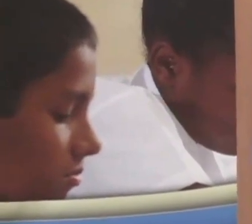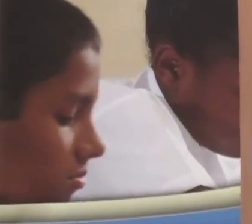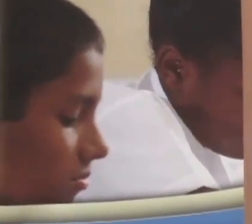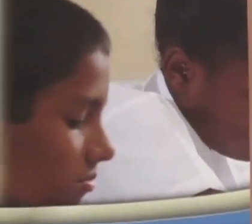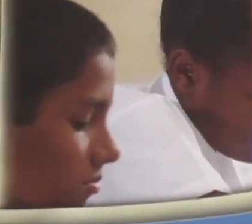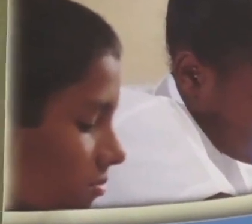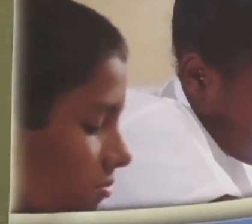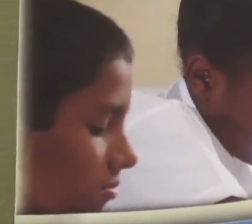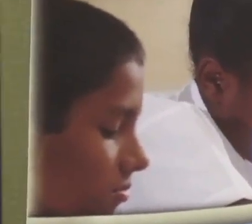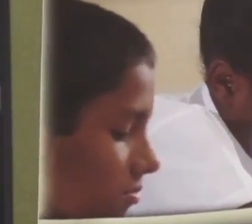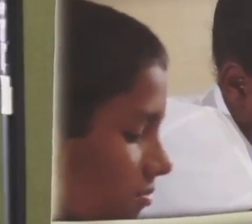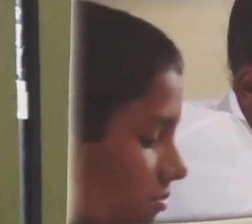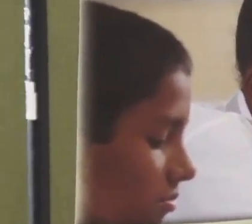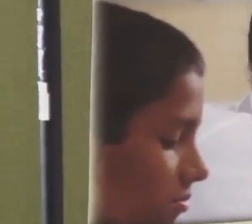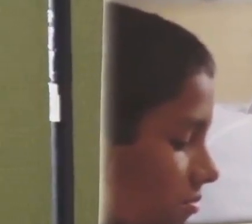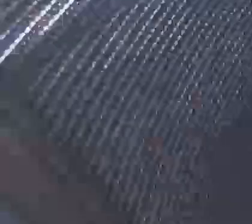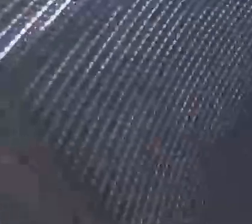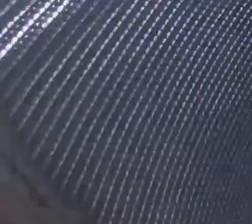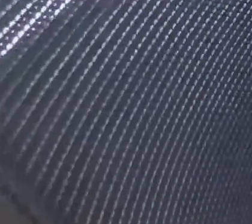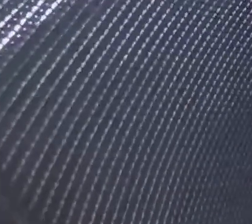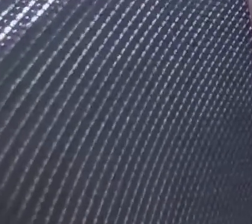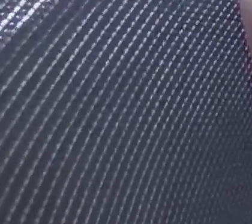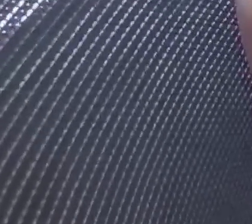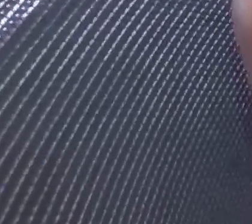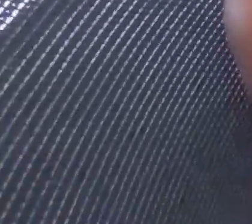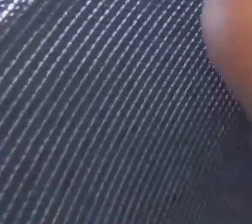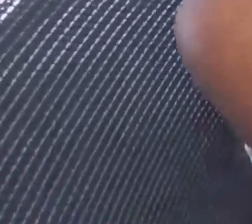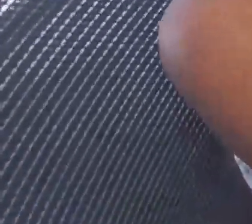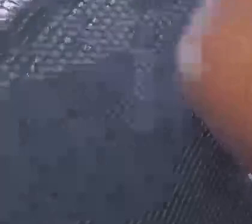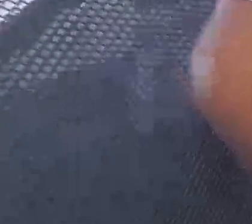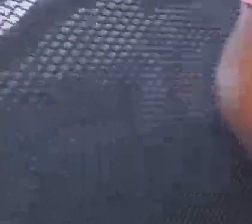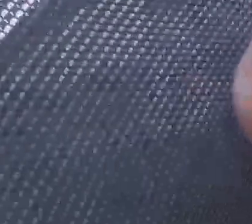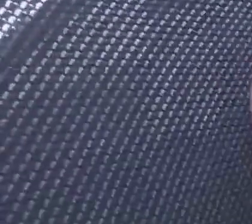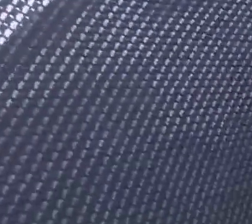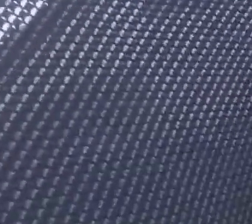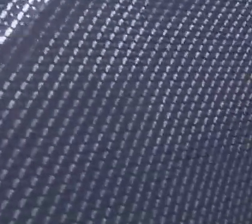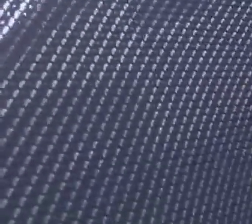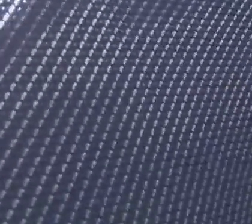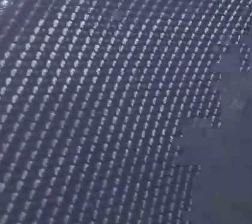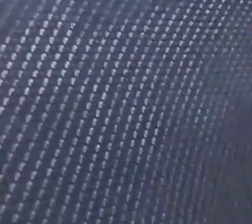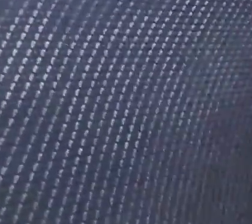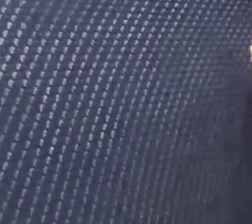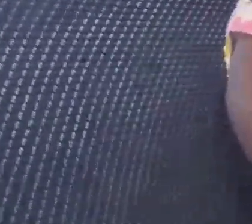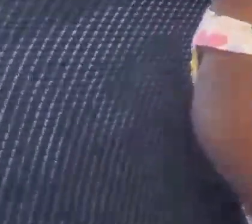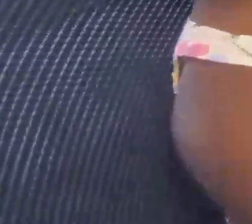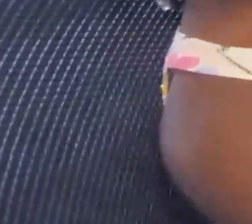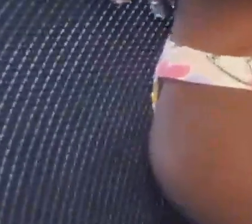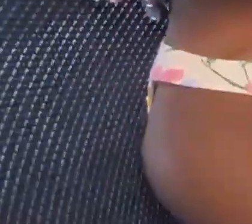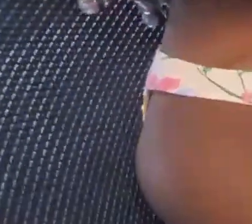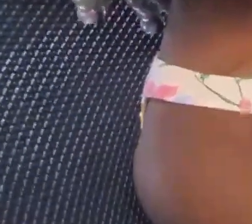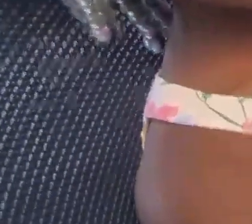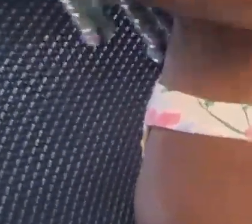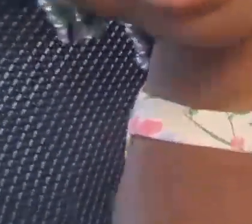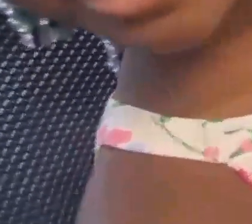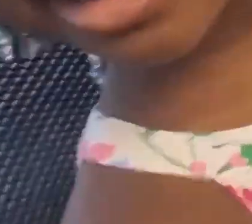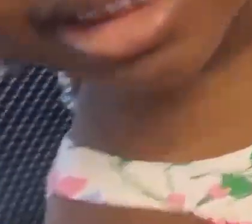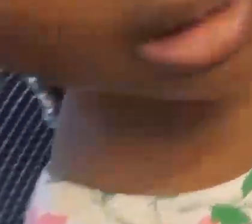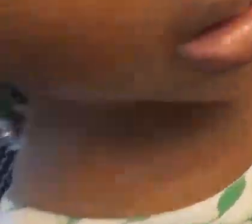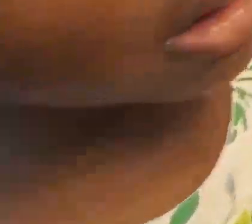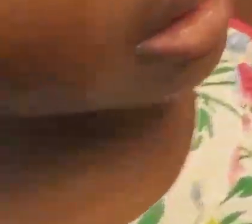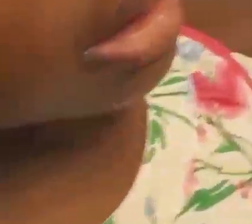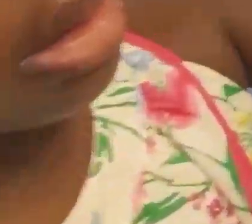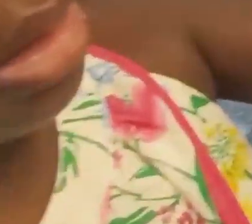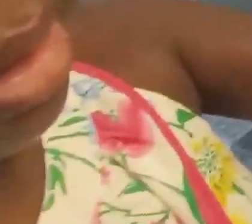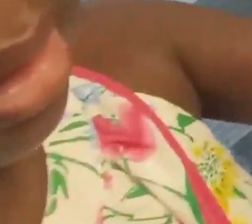and I am from Trinidad and Tobago. Corinne presented a magical idea to her mother, Dion Clark, who was enchanted